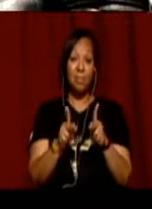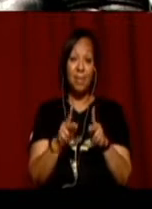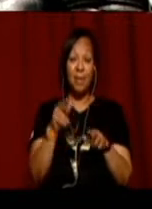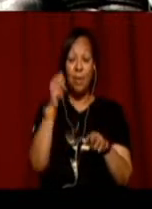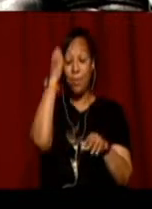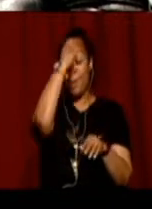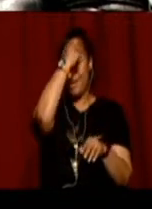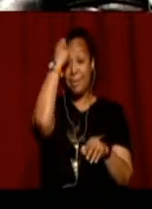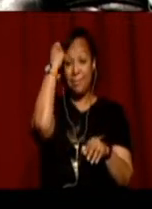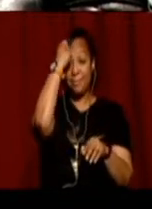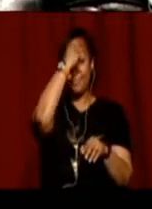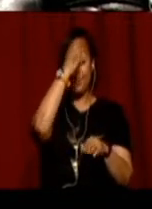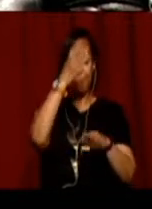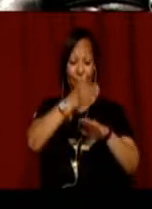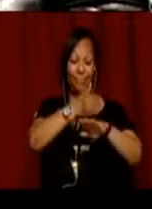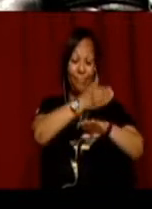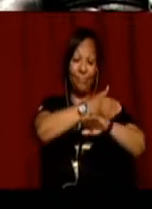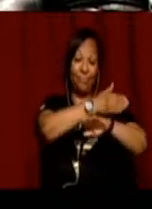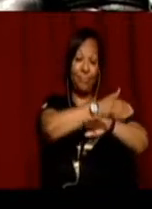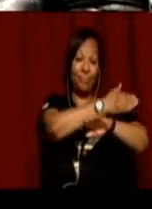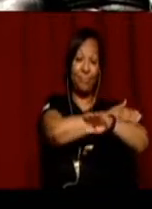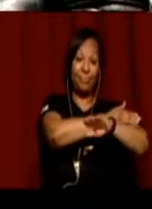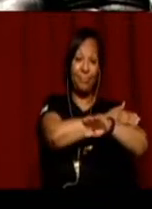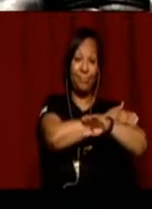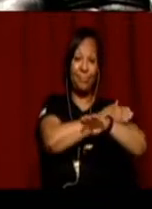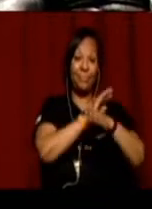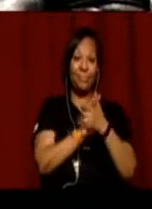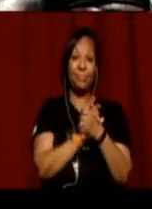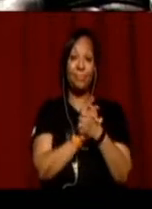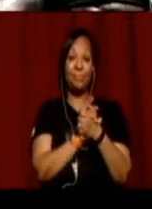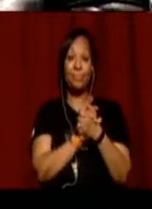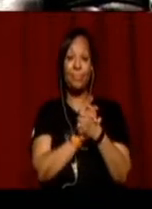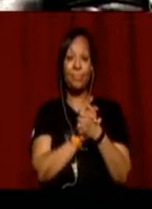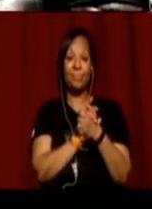an elevated temperature, of course, is